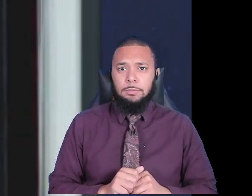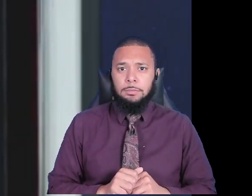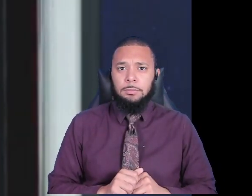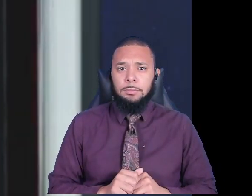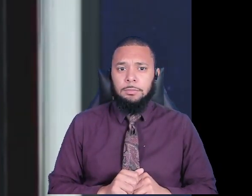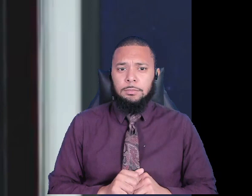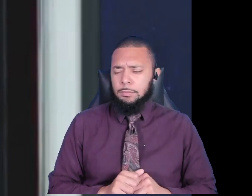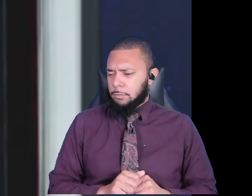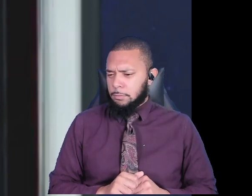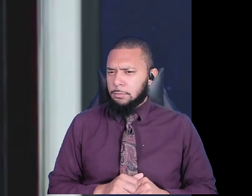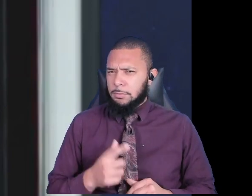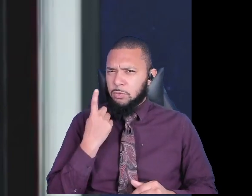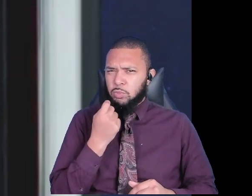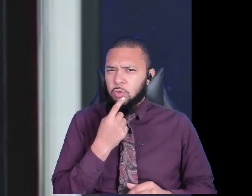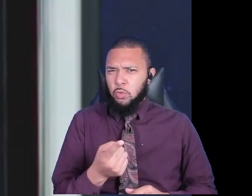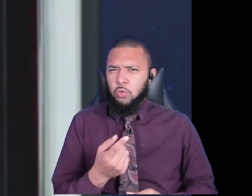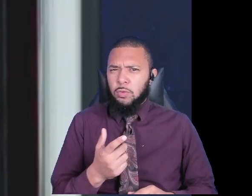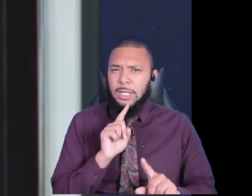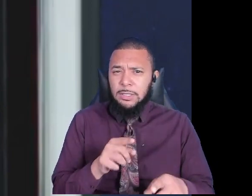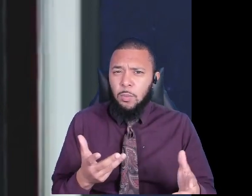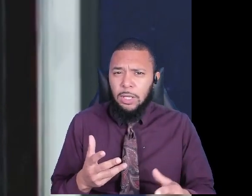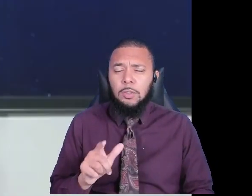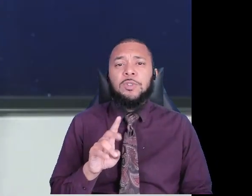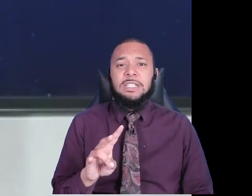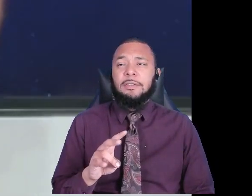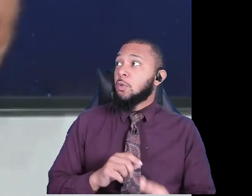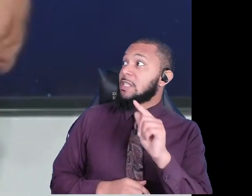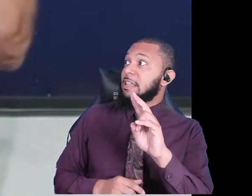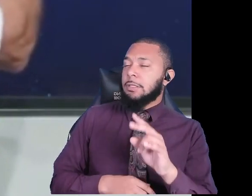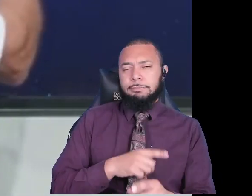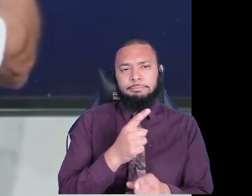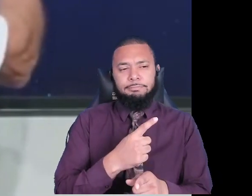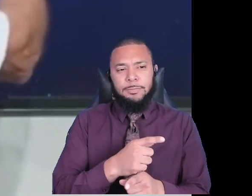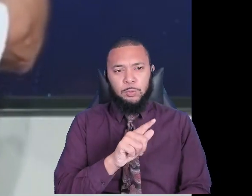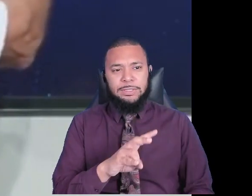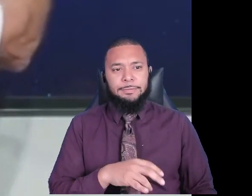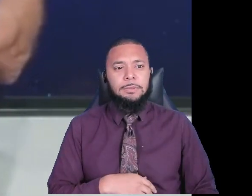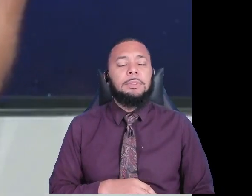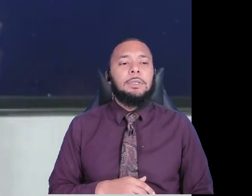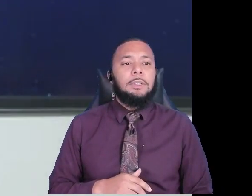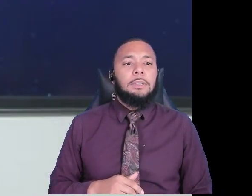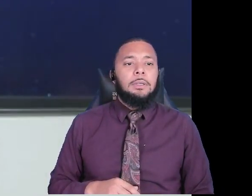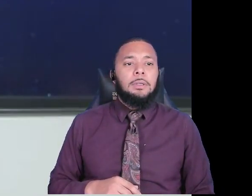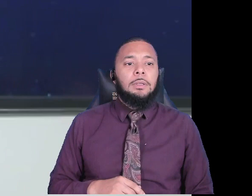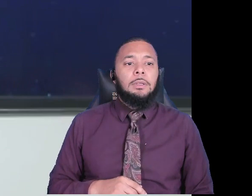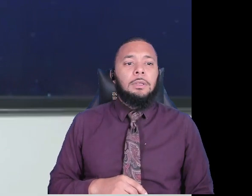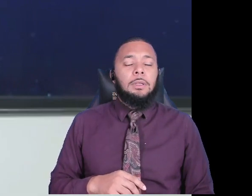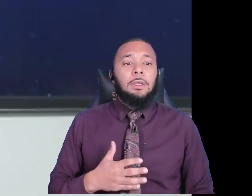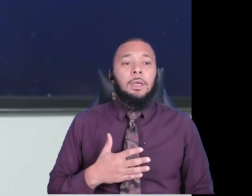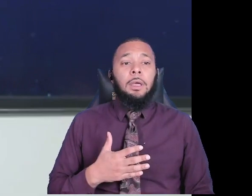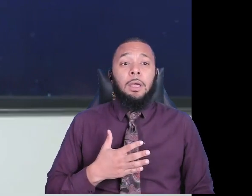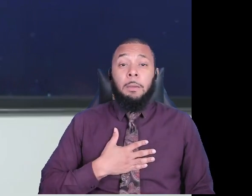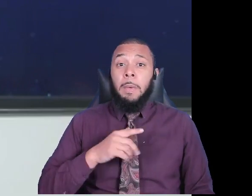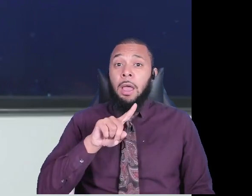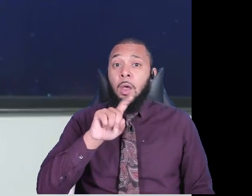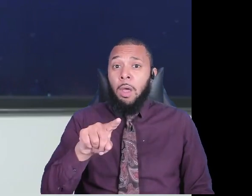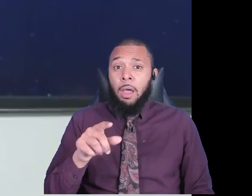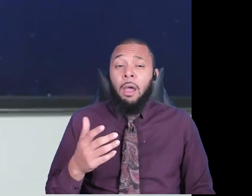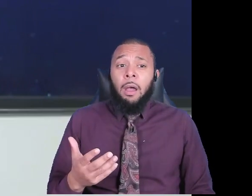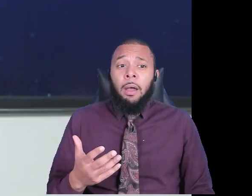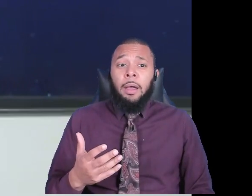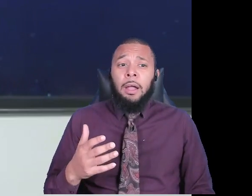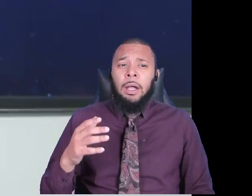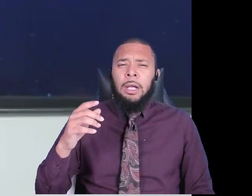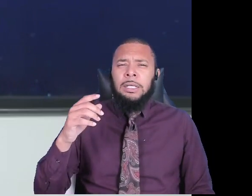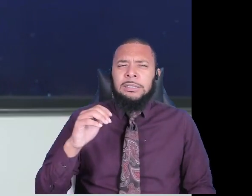And I just said what 3 cubed was. It was what? 27. 27. Now my question to you is, how do I get from here to